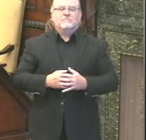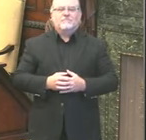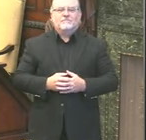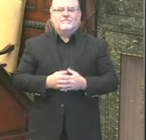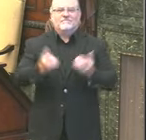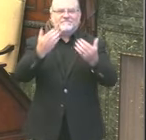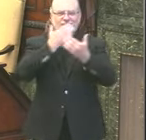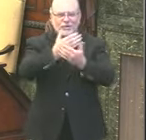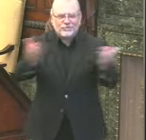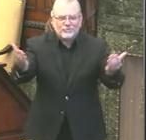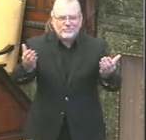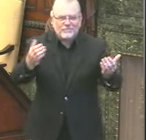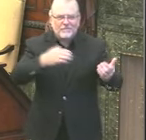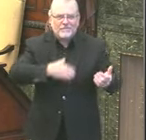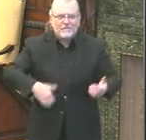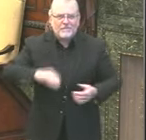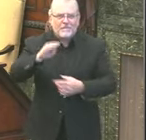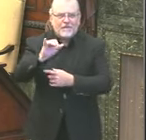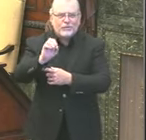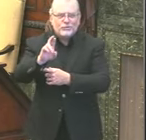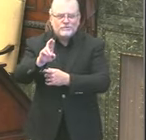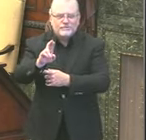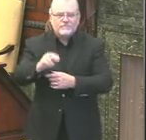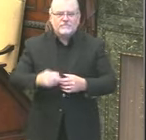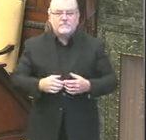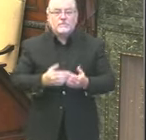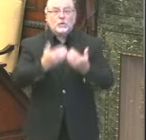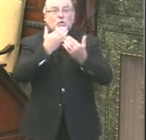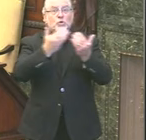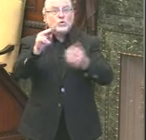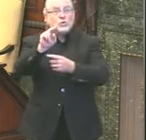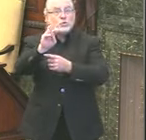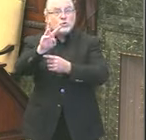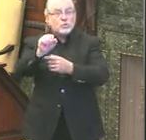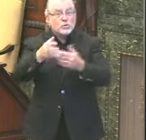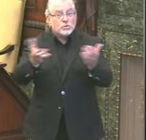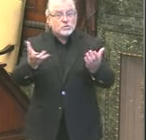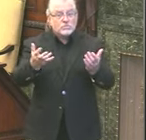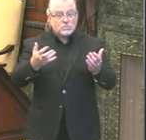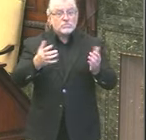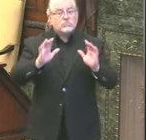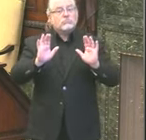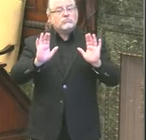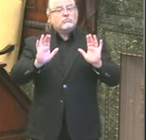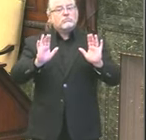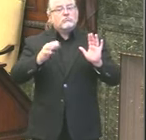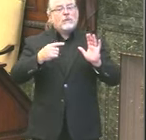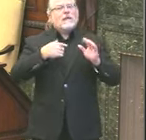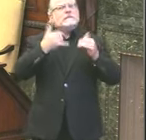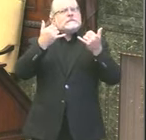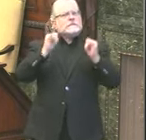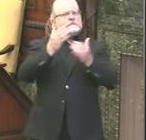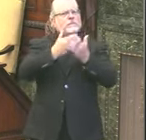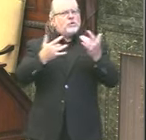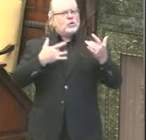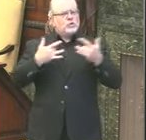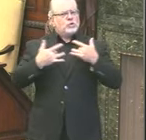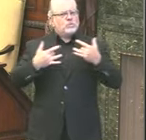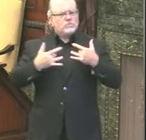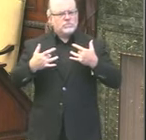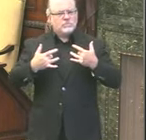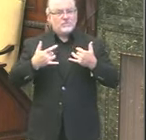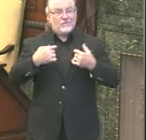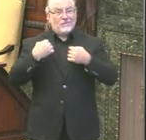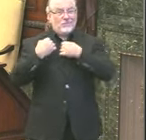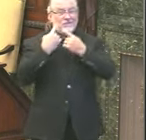Thanks very much, Mayor. I have mostly good news to talk about today, but I do have some concerns I want to talk about. We've been in the yellow phase now for 11